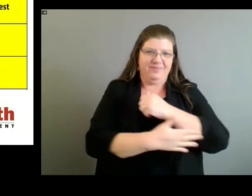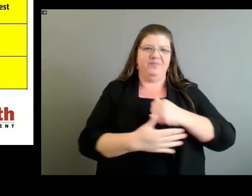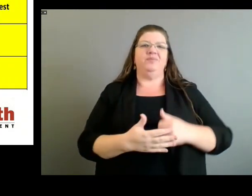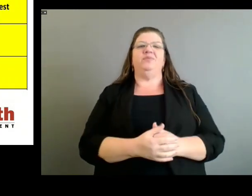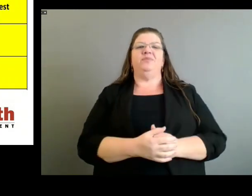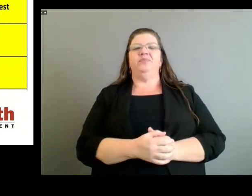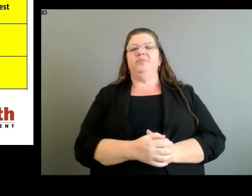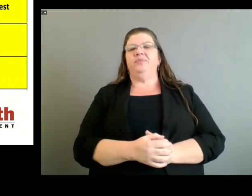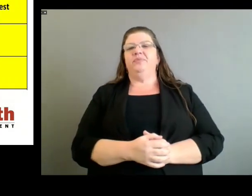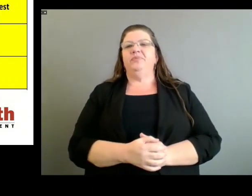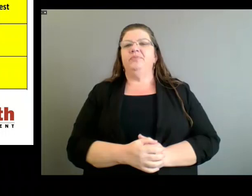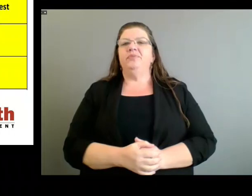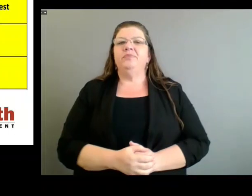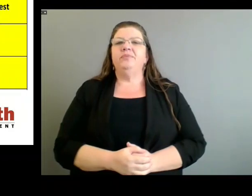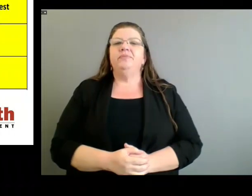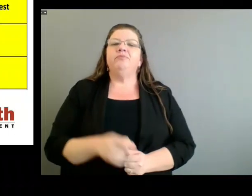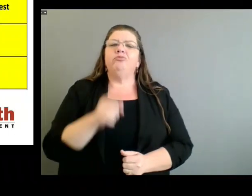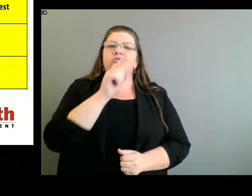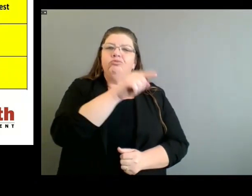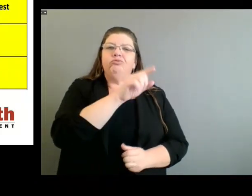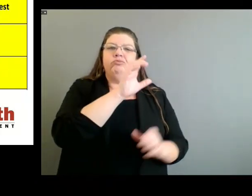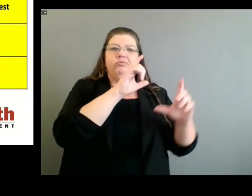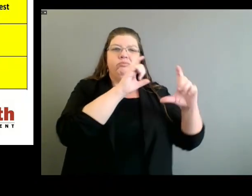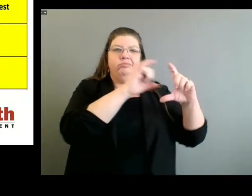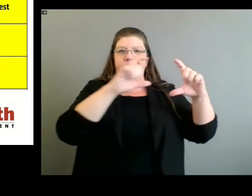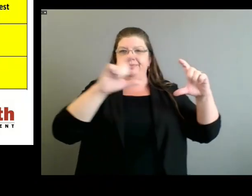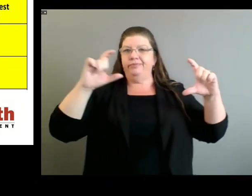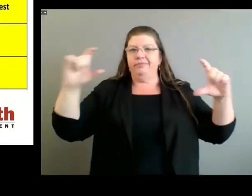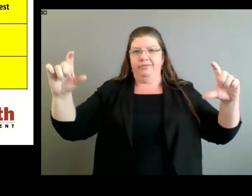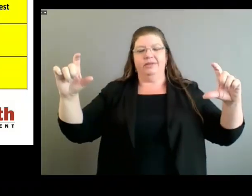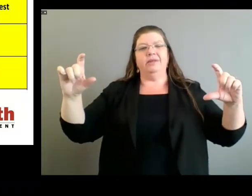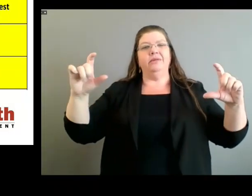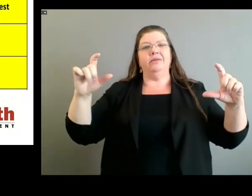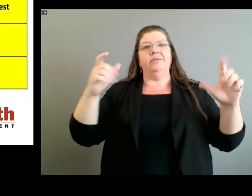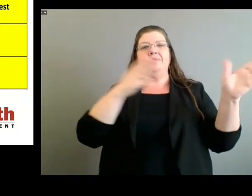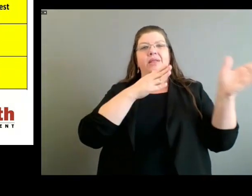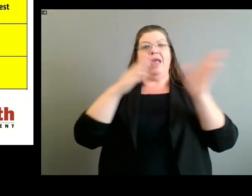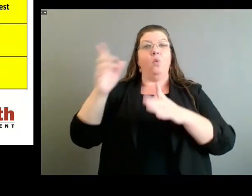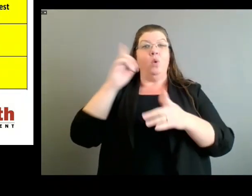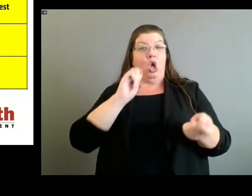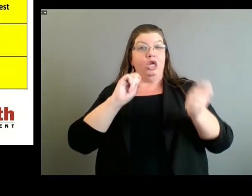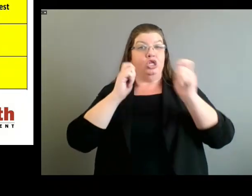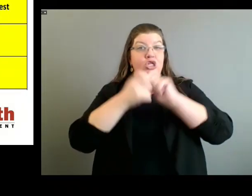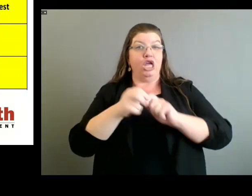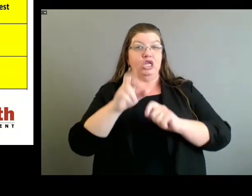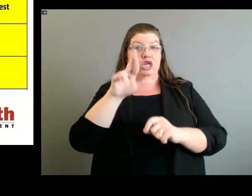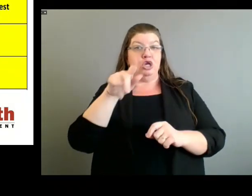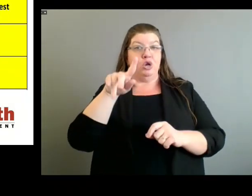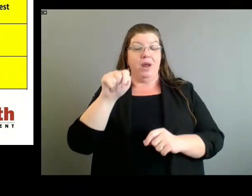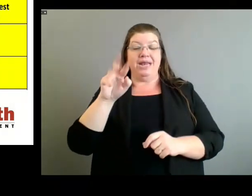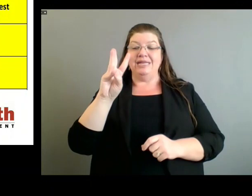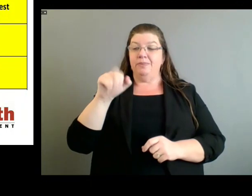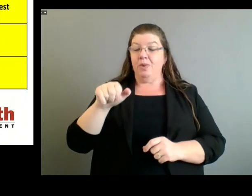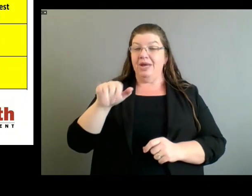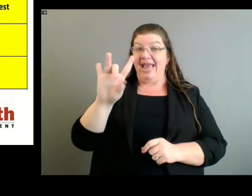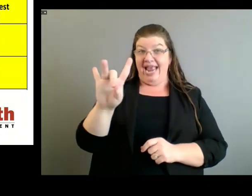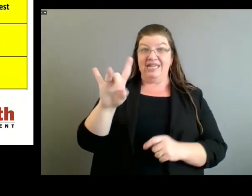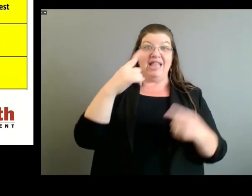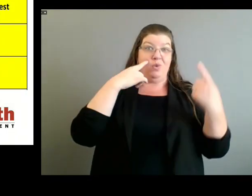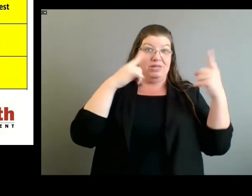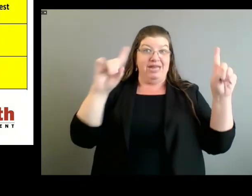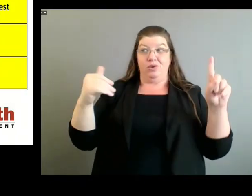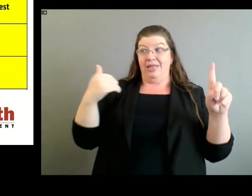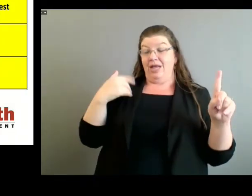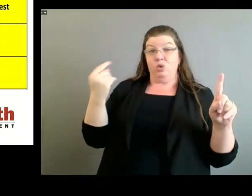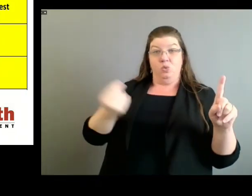This is the blueprint tier. With our adjusted case rate at 6.8 as announced on